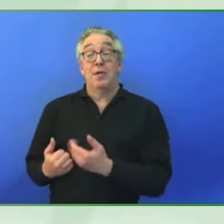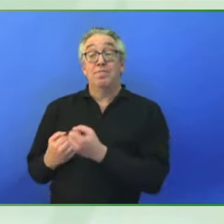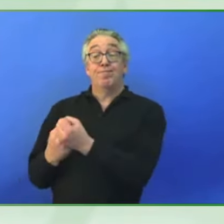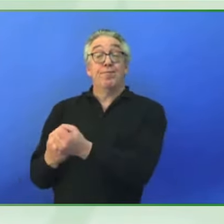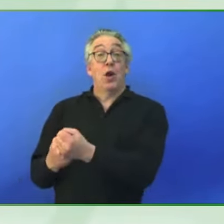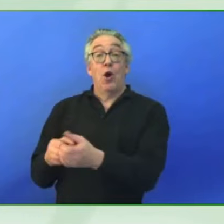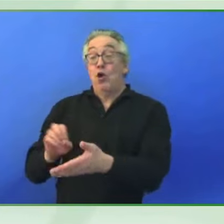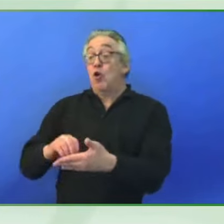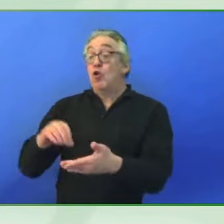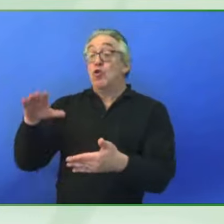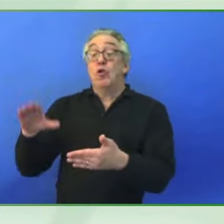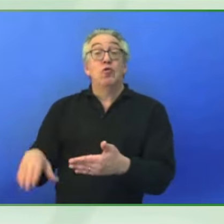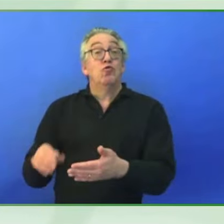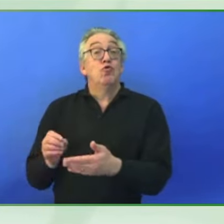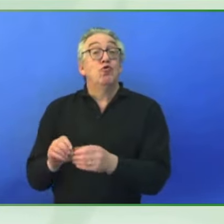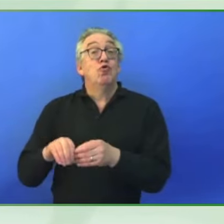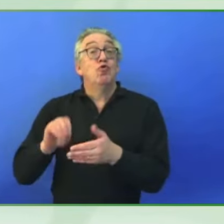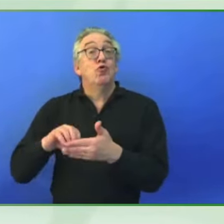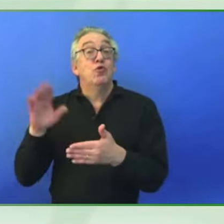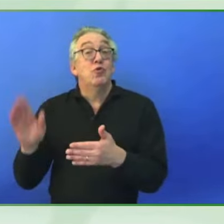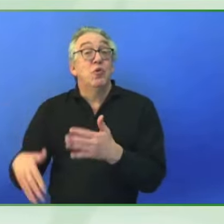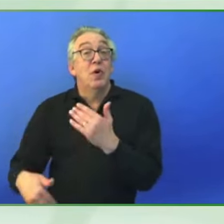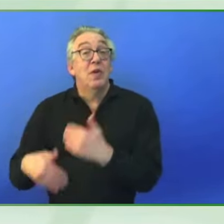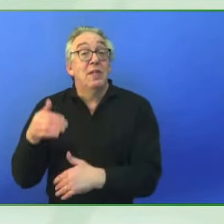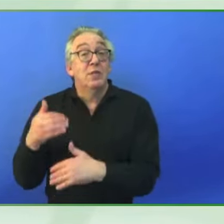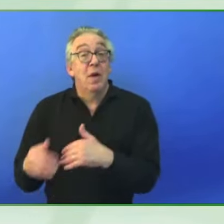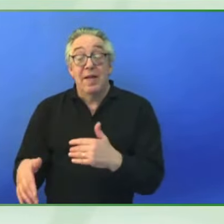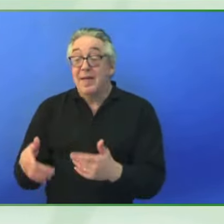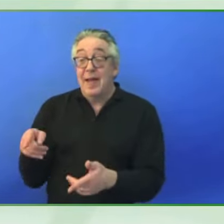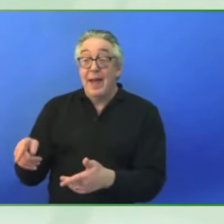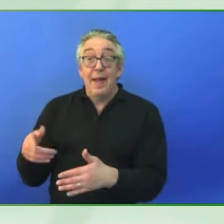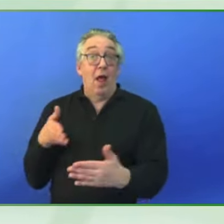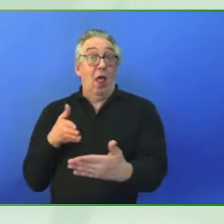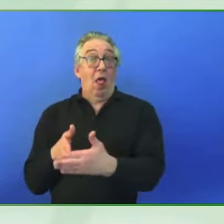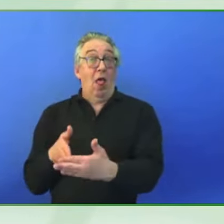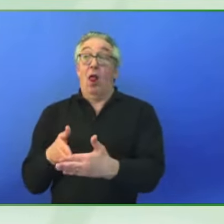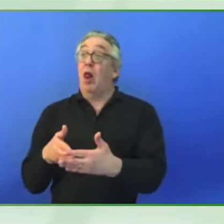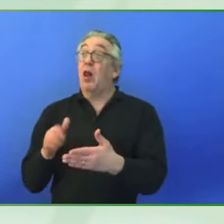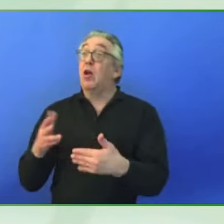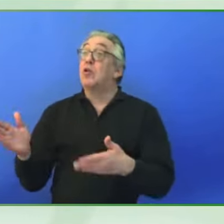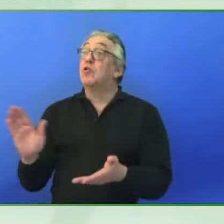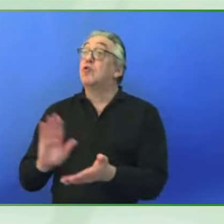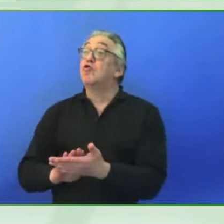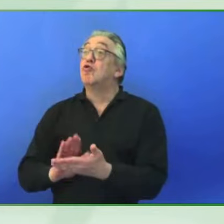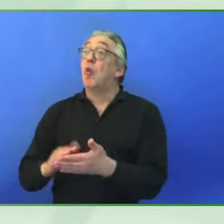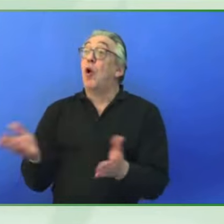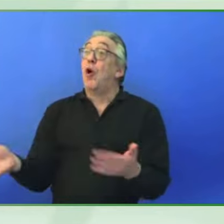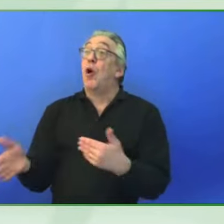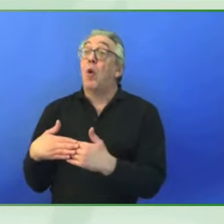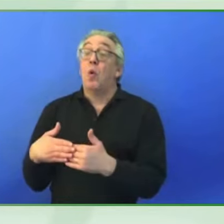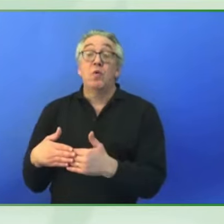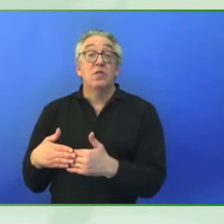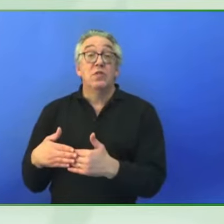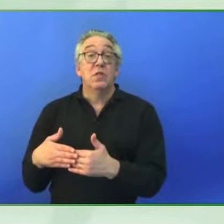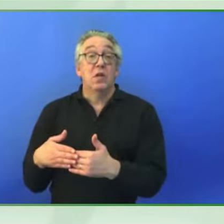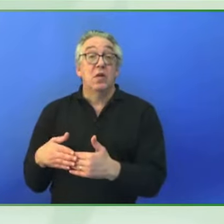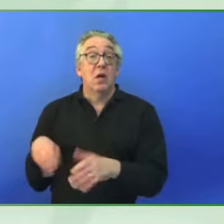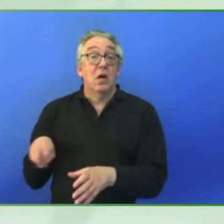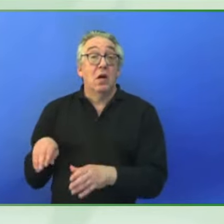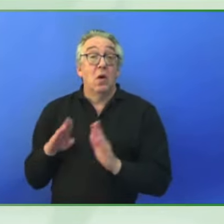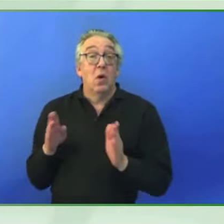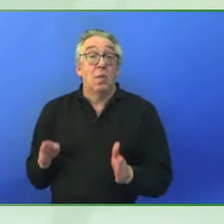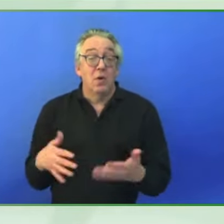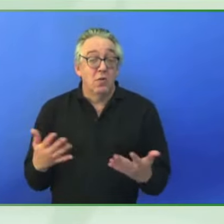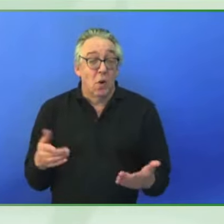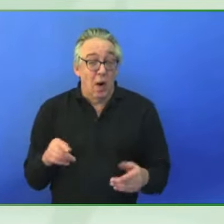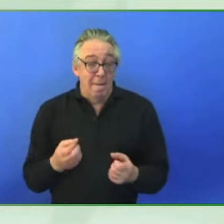school closures and remote learning situations, it's important to recognize that a lot of these endemic problems